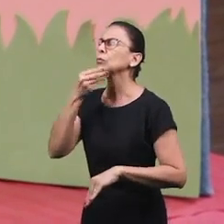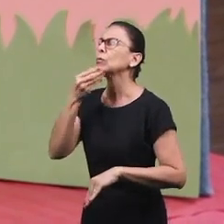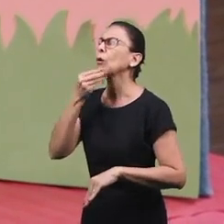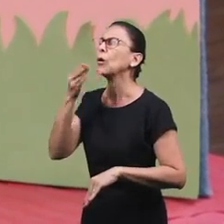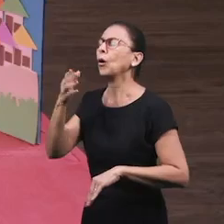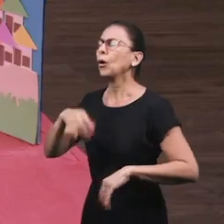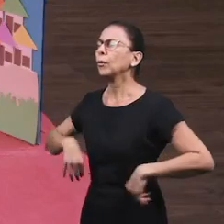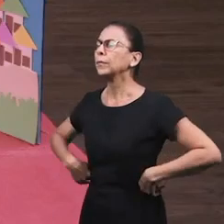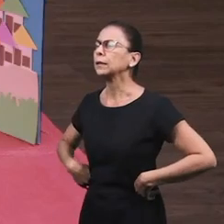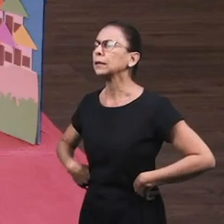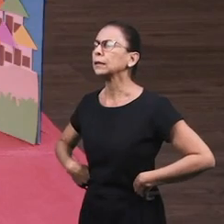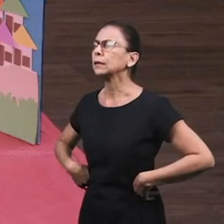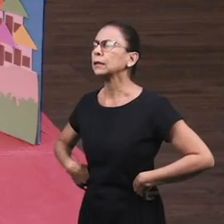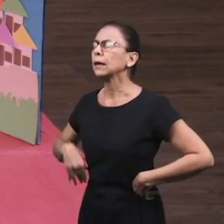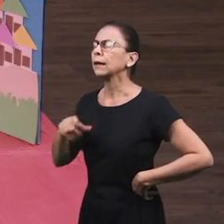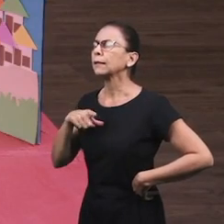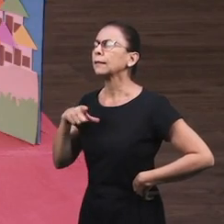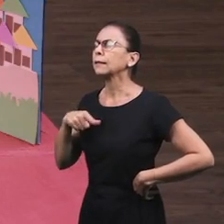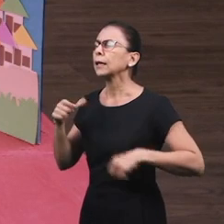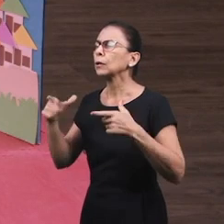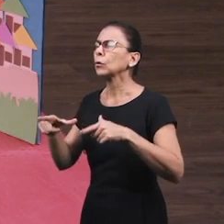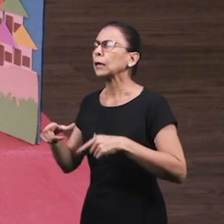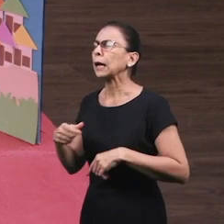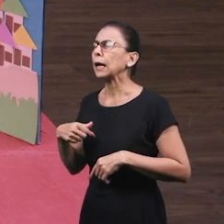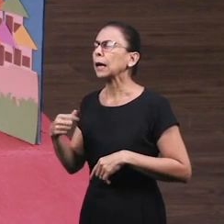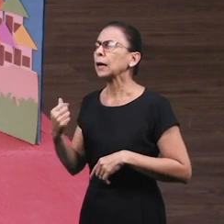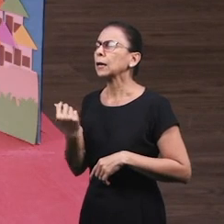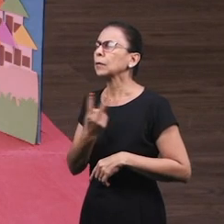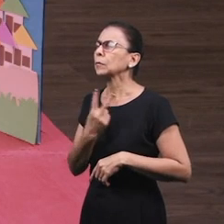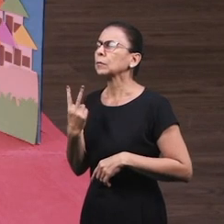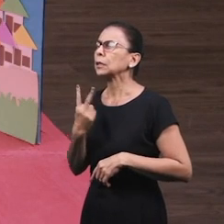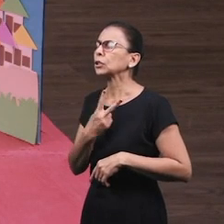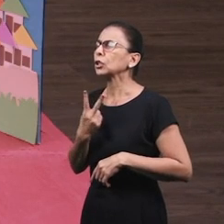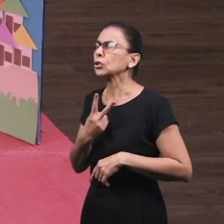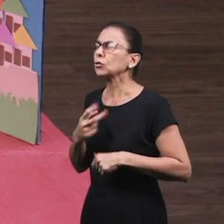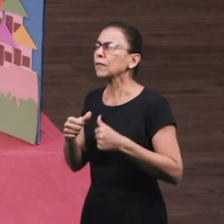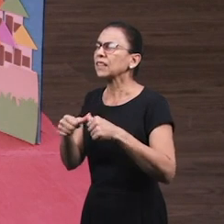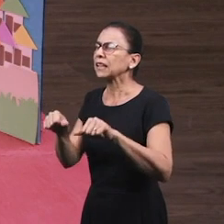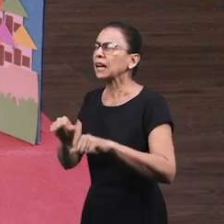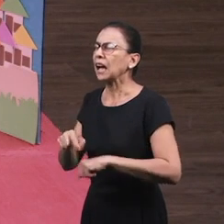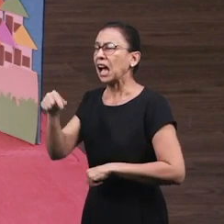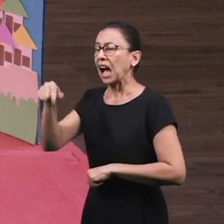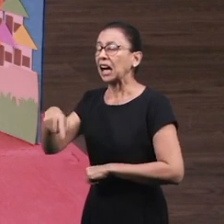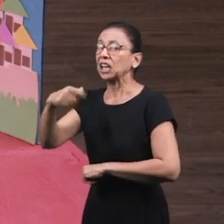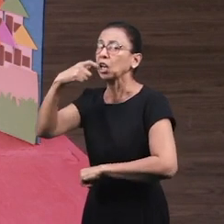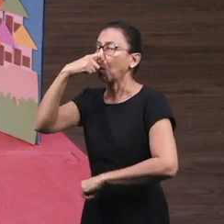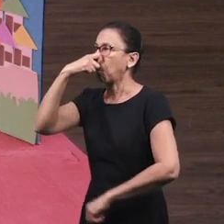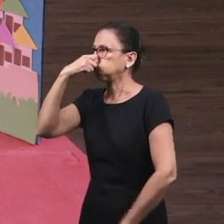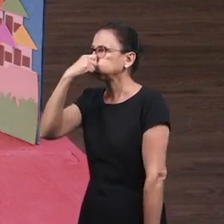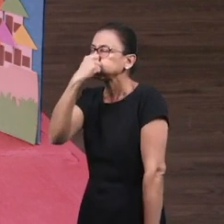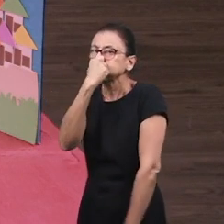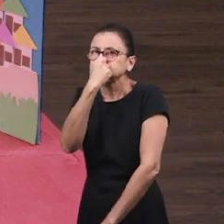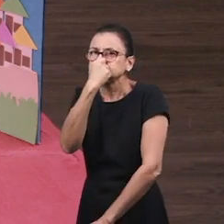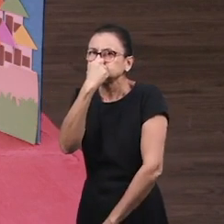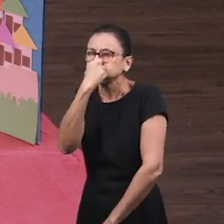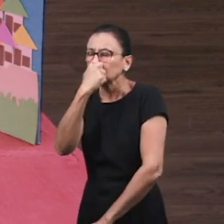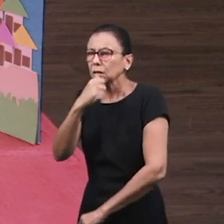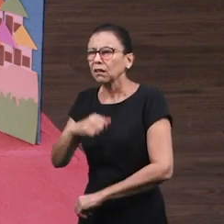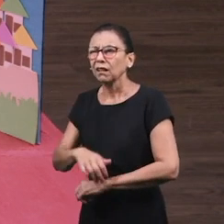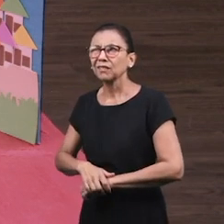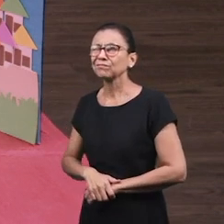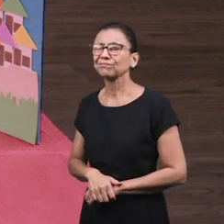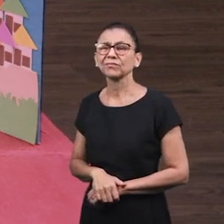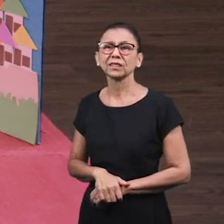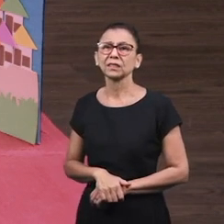is there somewhere for us to stay?" And you know, people said, "Nope, there's no place. It's full. There's no more room." And he